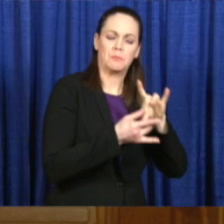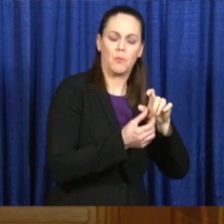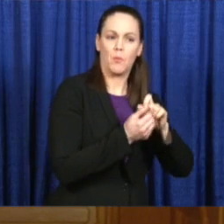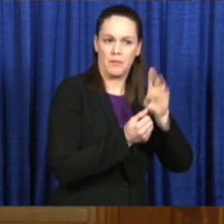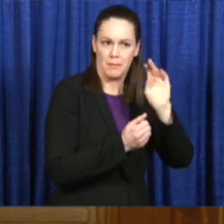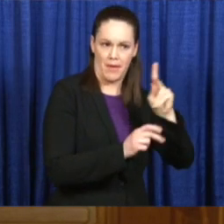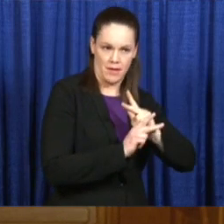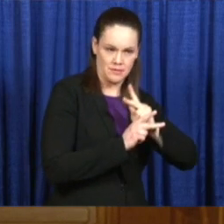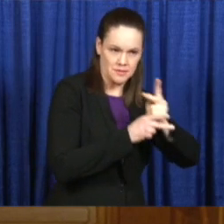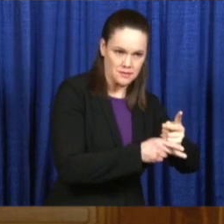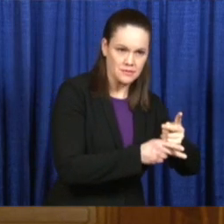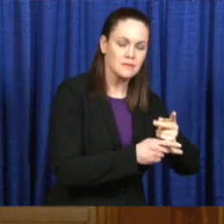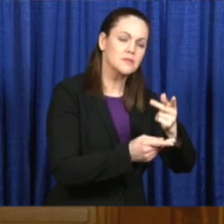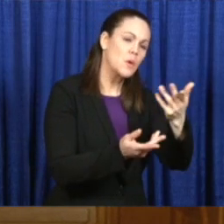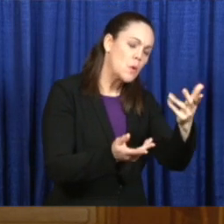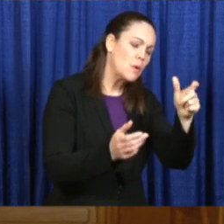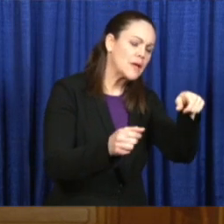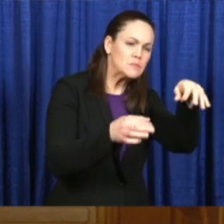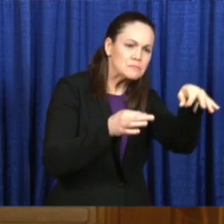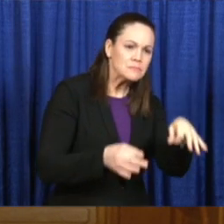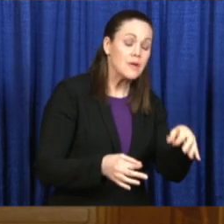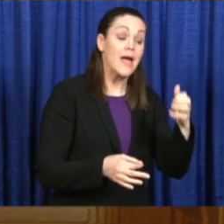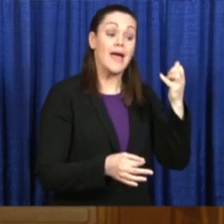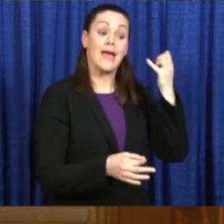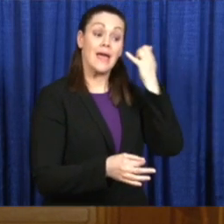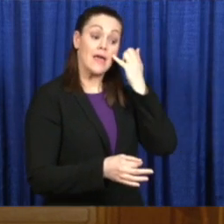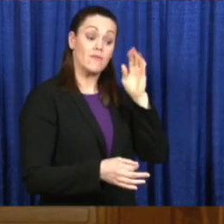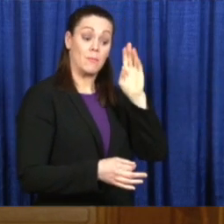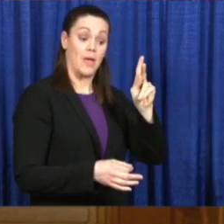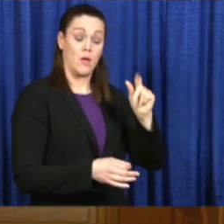of consequences do lenders face if they don't